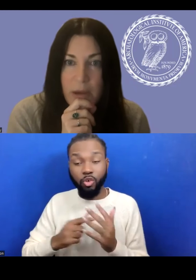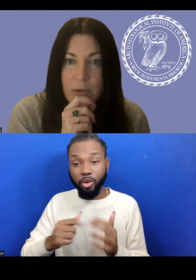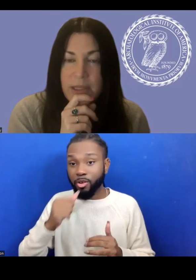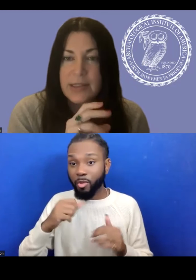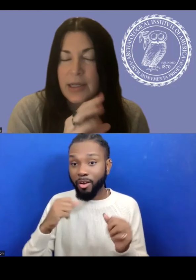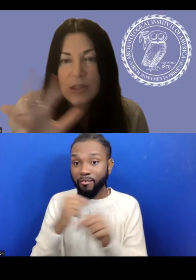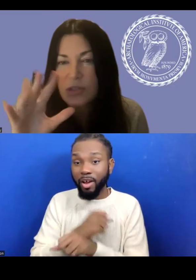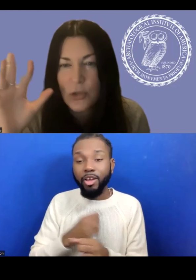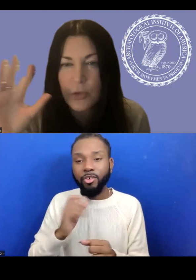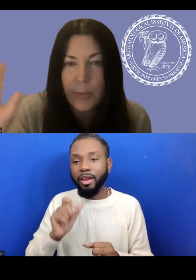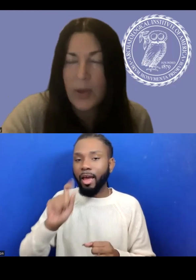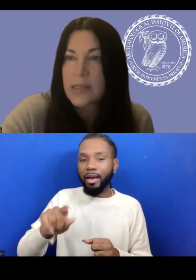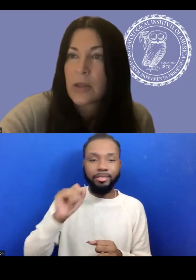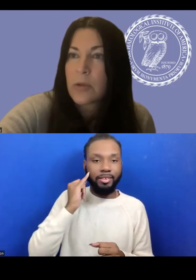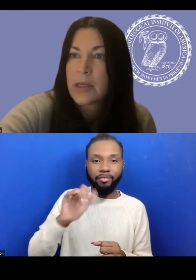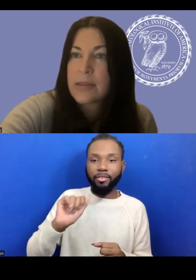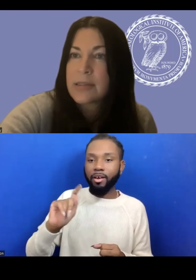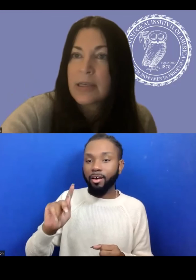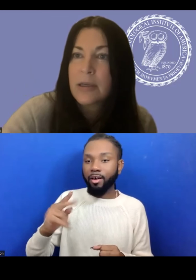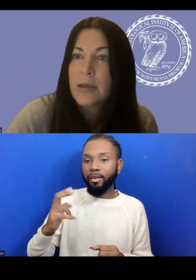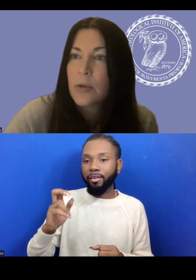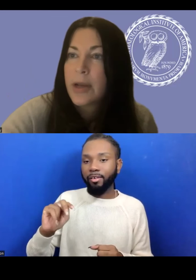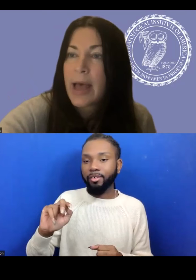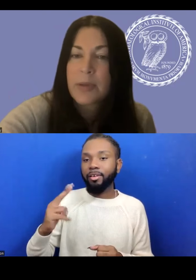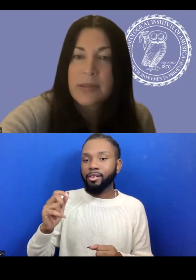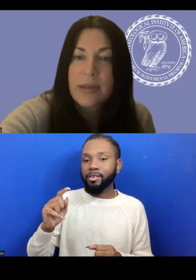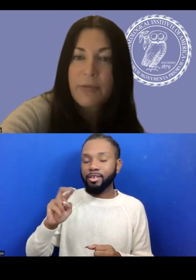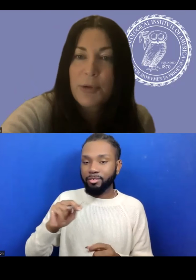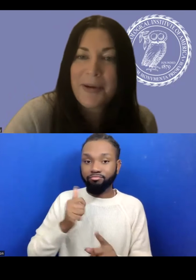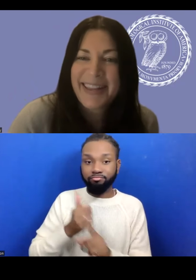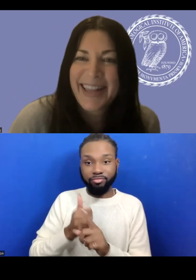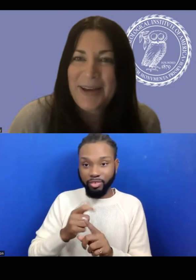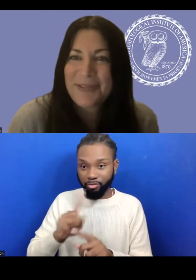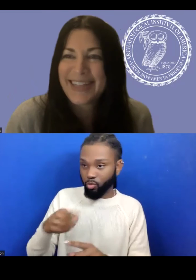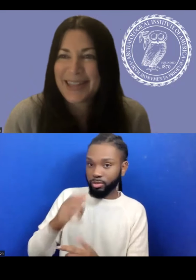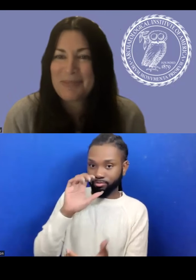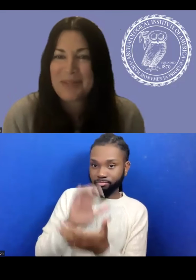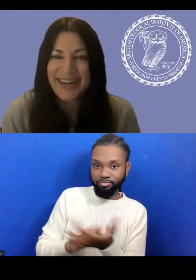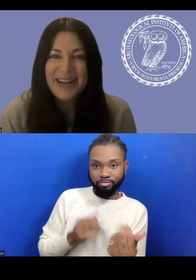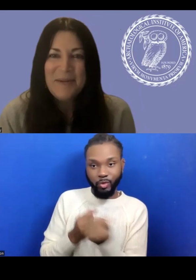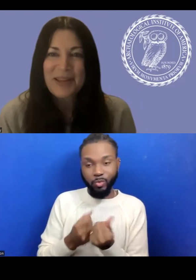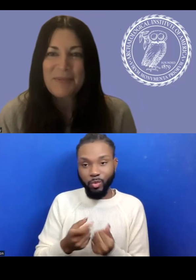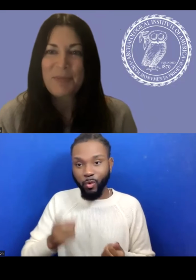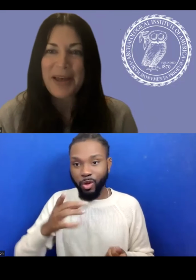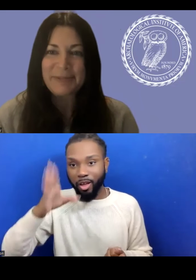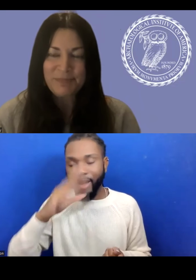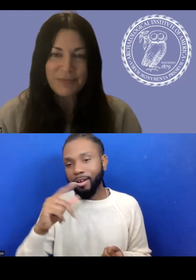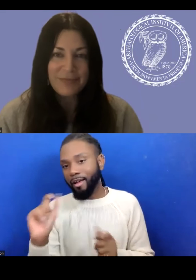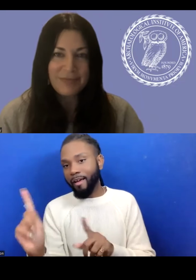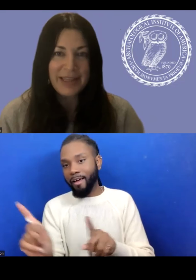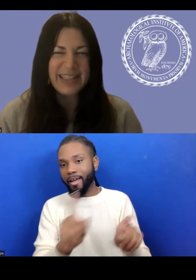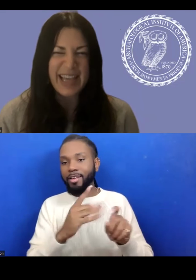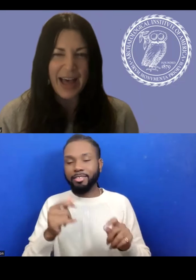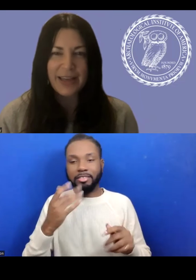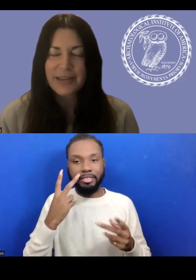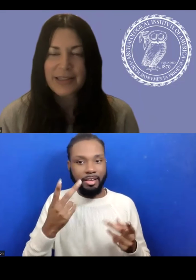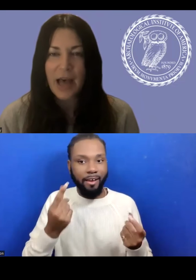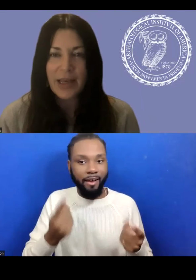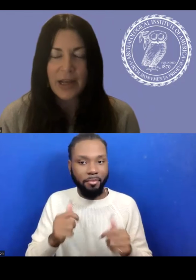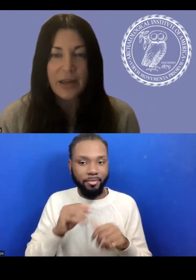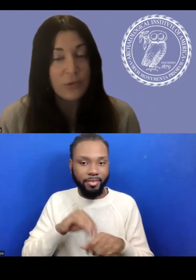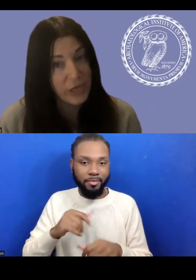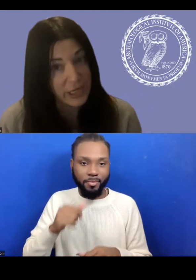religion monotheistic? And then just creep away slowly and see what happens to everyone left at the bar. But this guy,